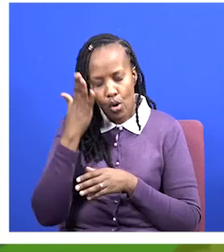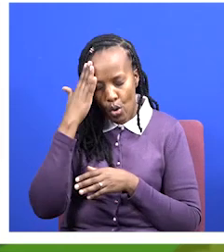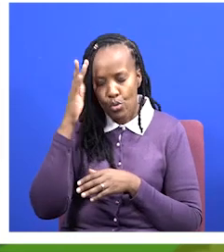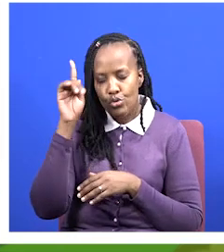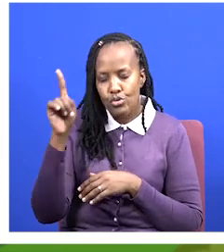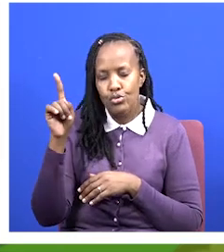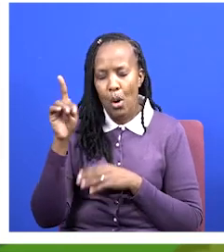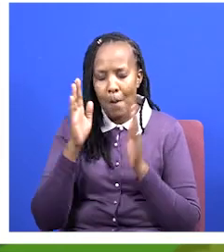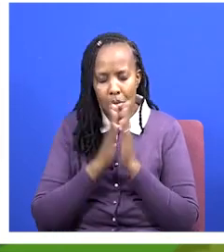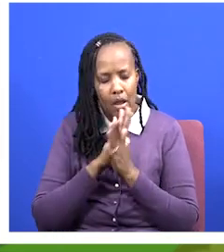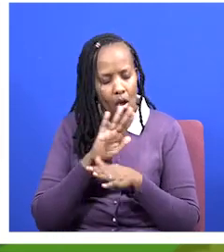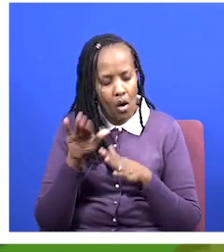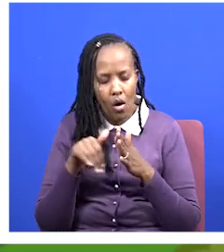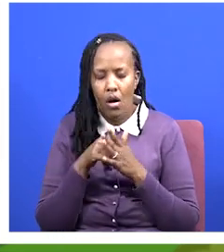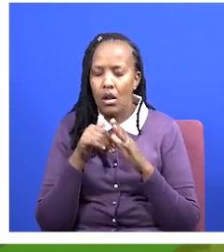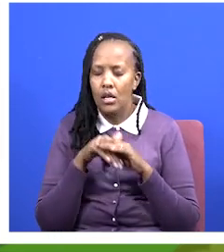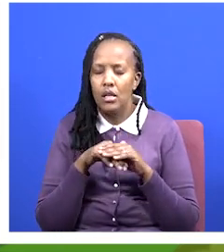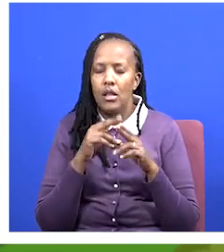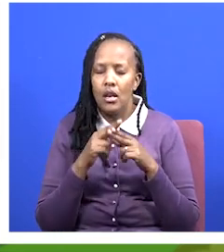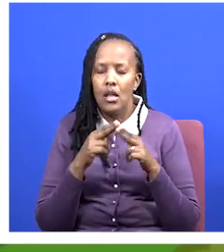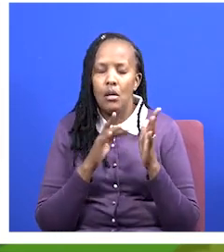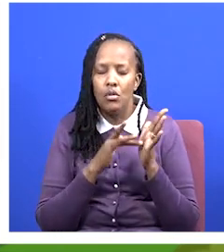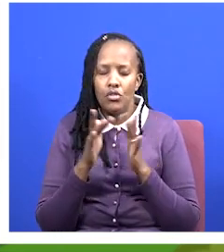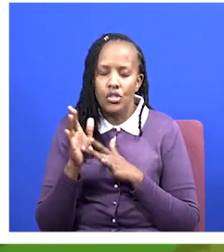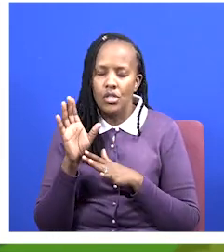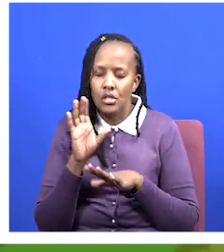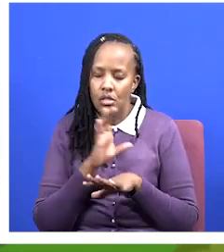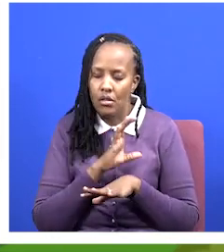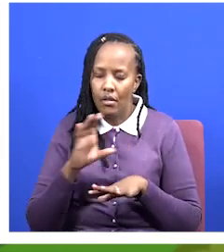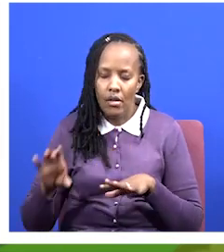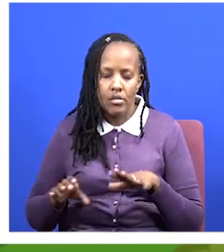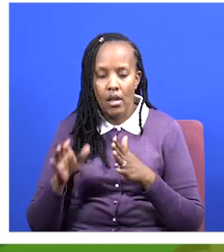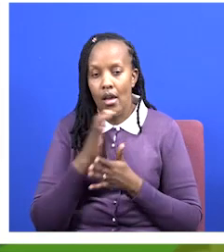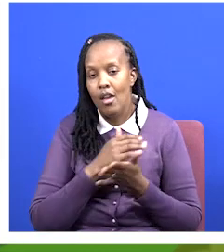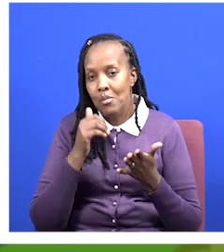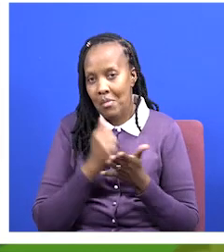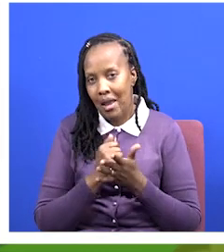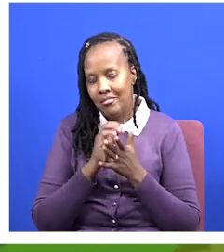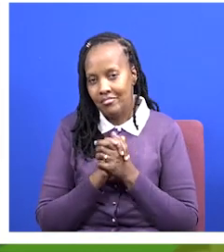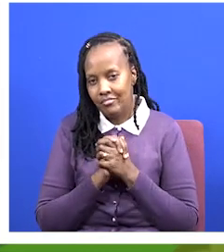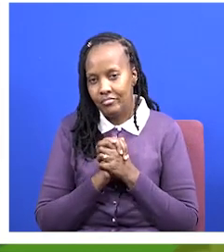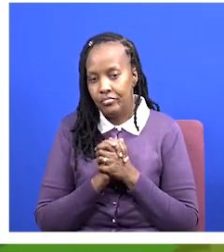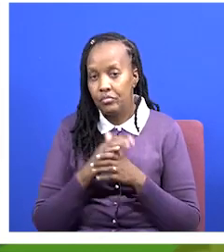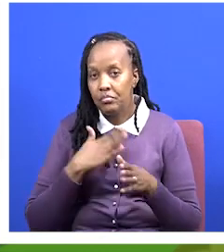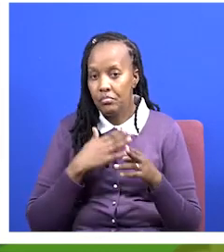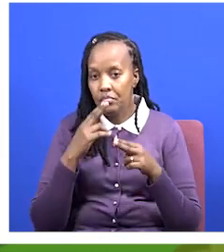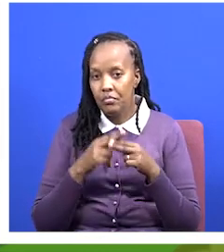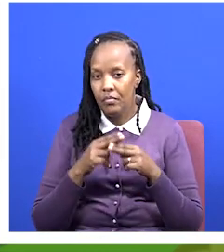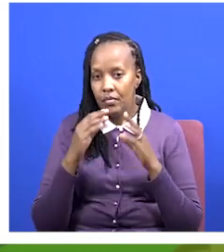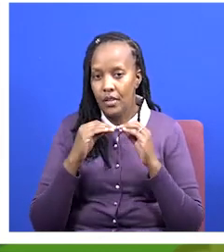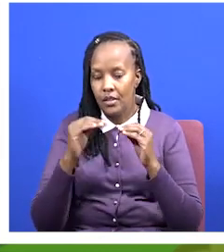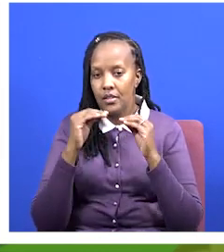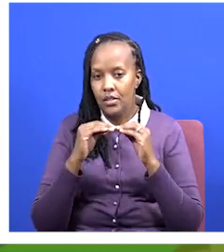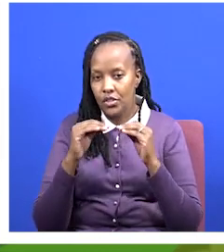the knowledge of you. We pray all this in the name of our Lord and Savior, Jesus Christ. Amen.